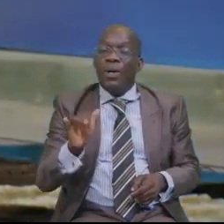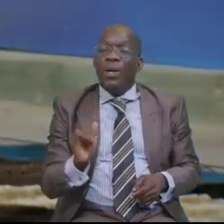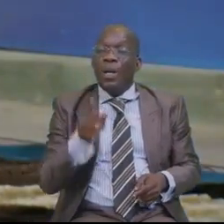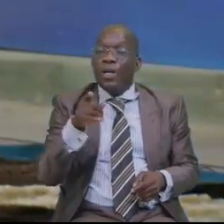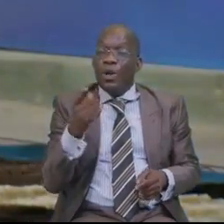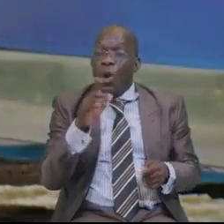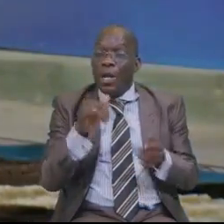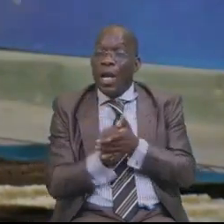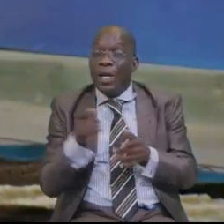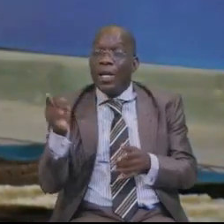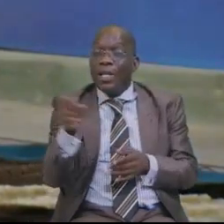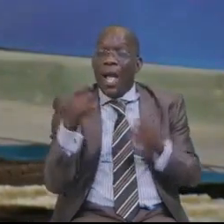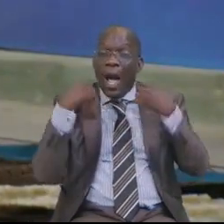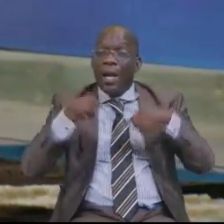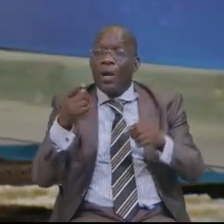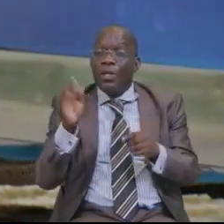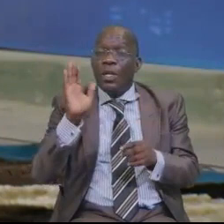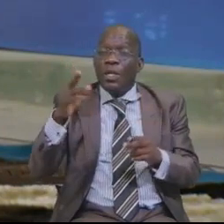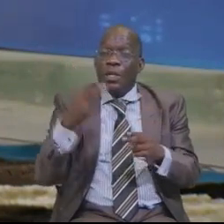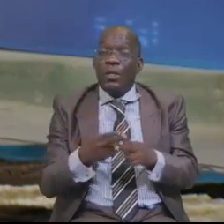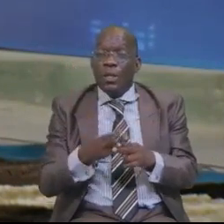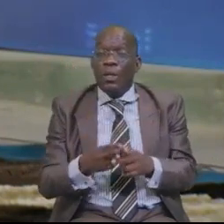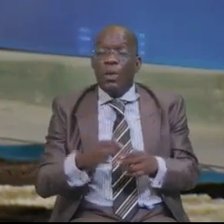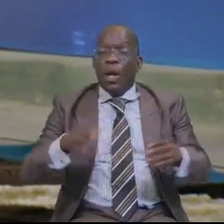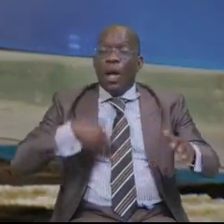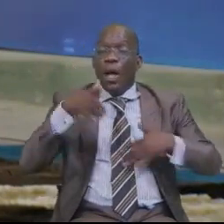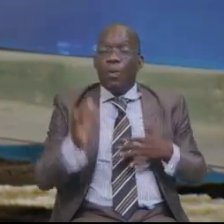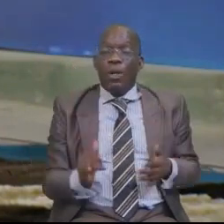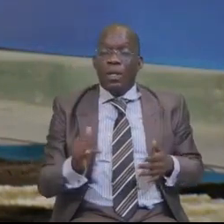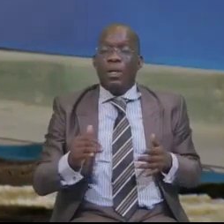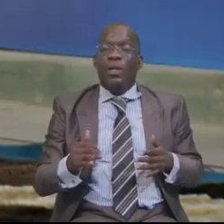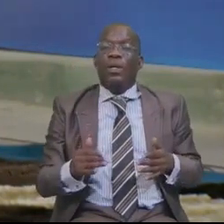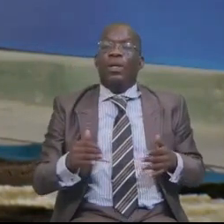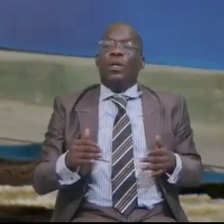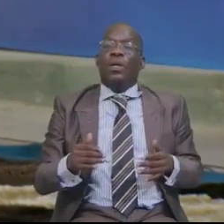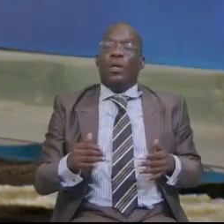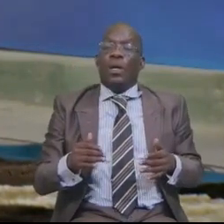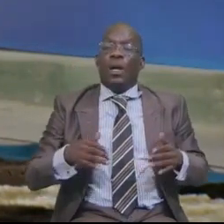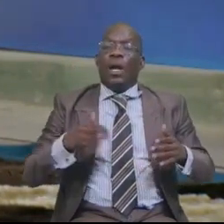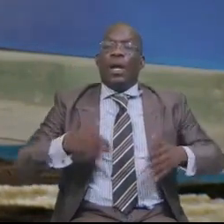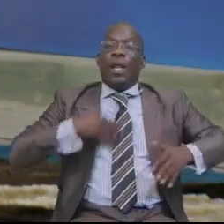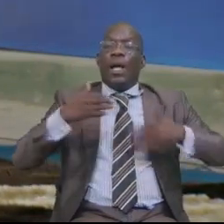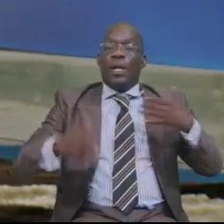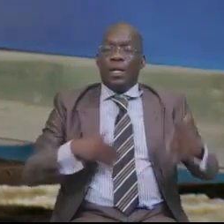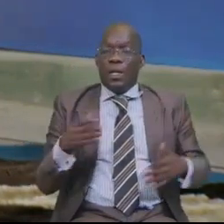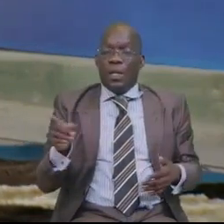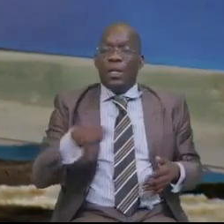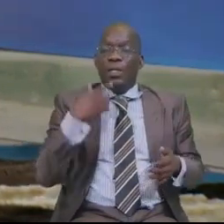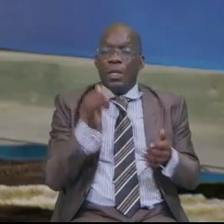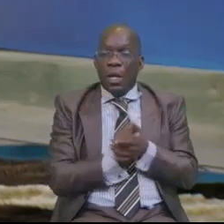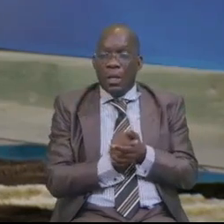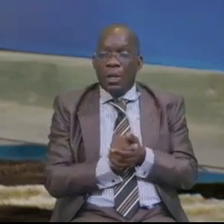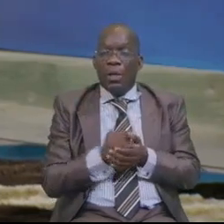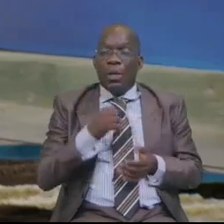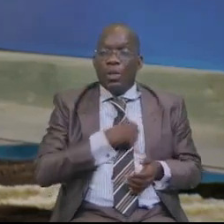name? I'll say, yes, joyfully, excitedly. And they say, sorry